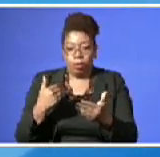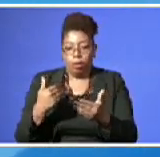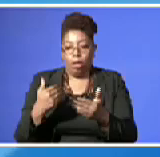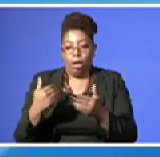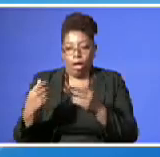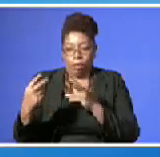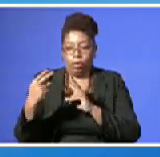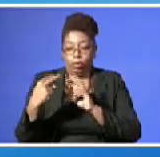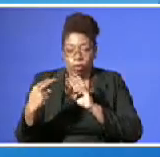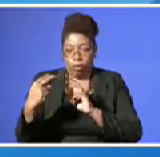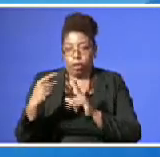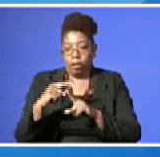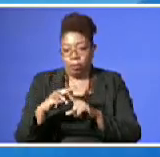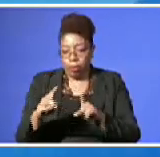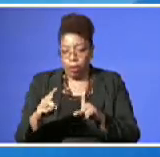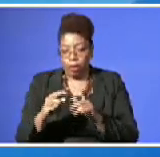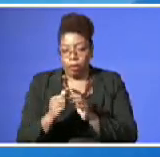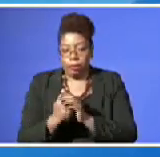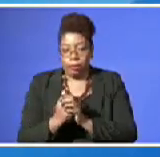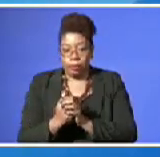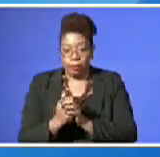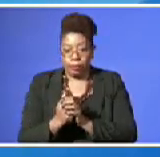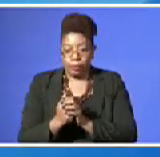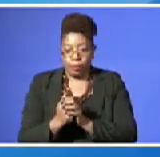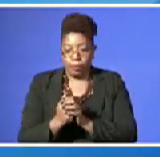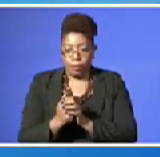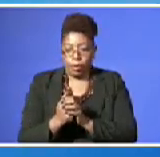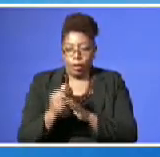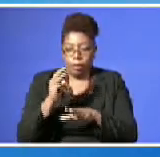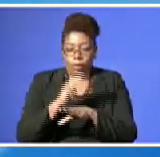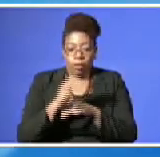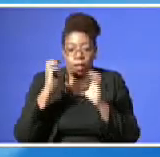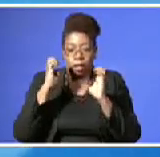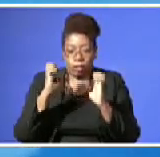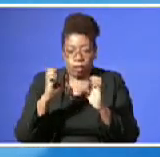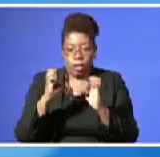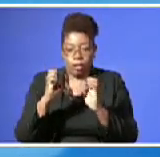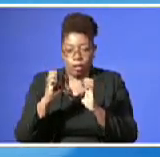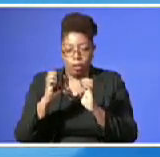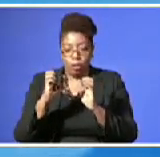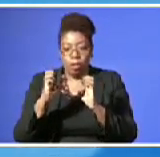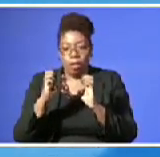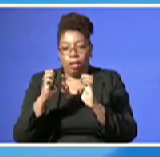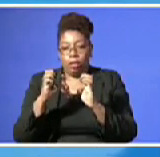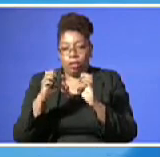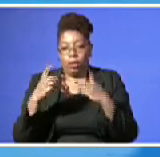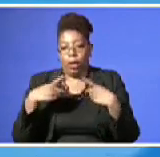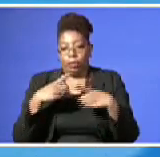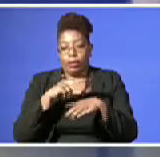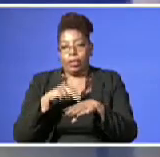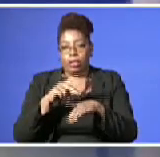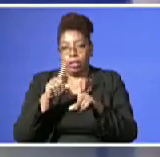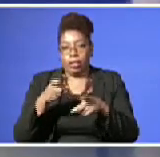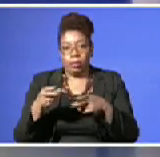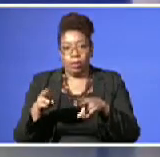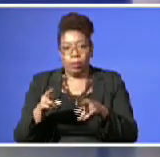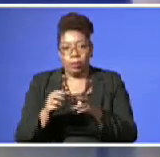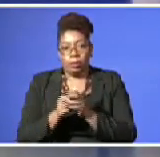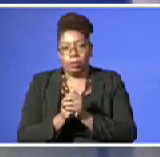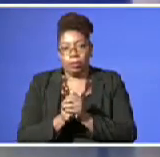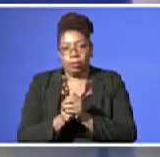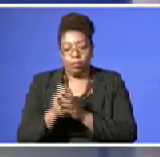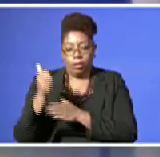but hey, the call is of the Ministry of Education to have the national exams taking place.